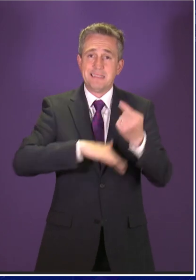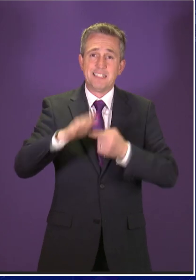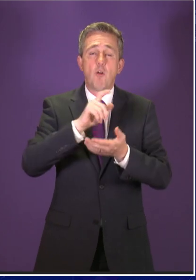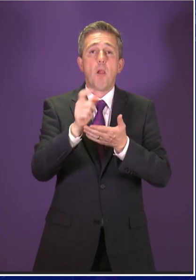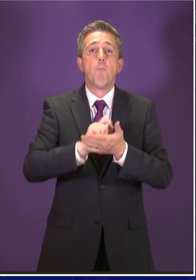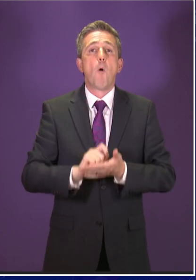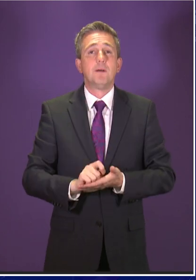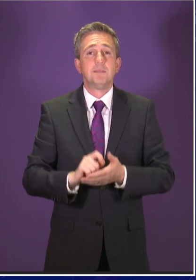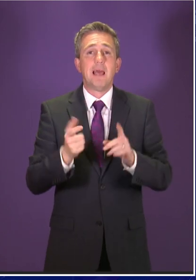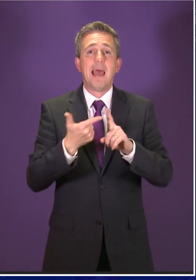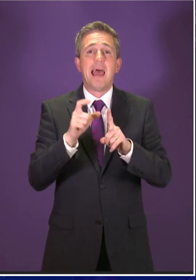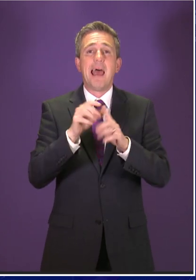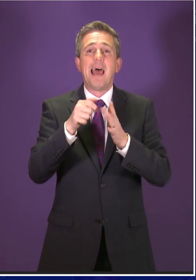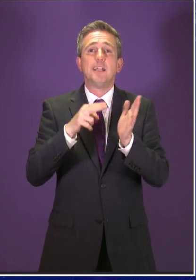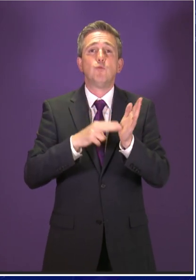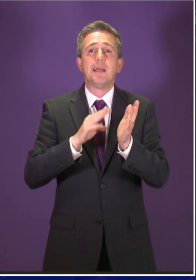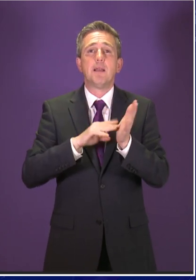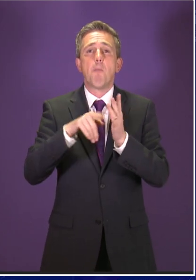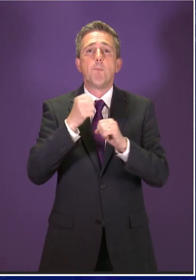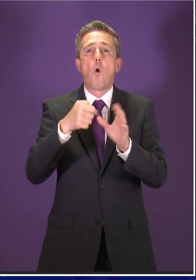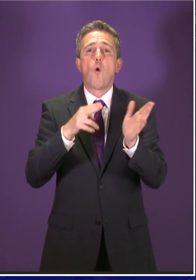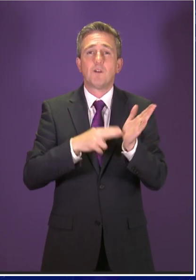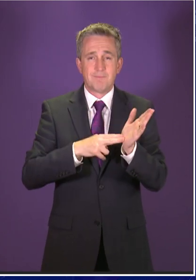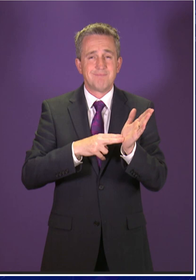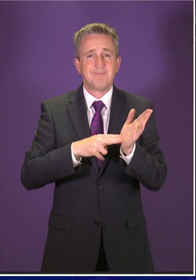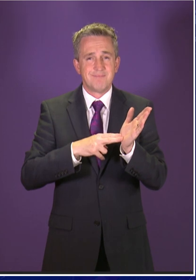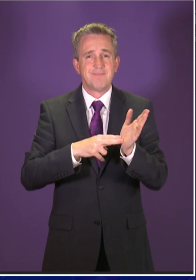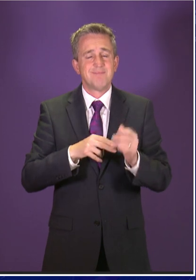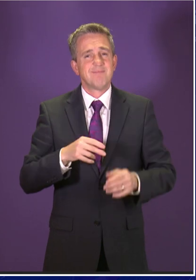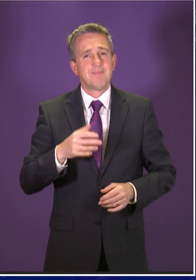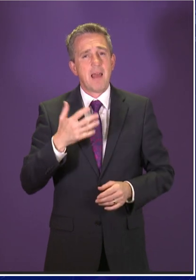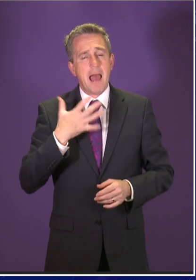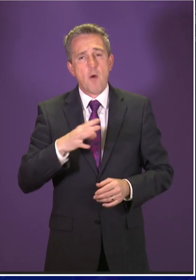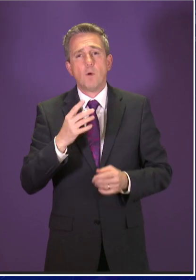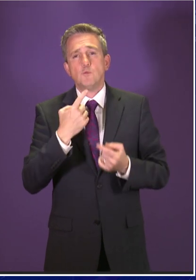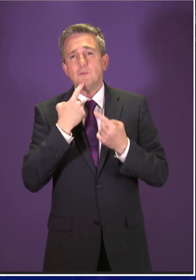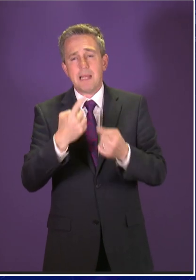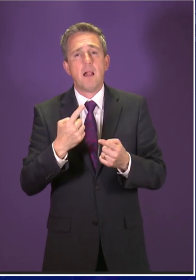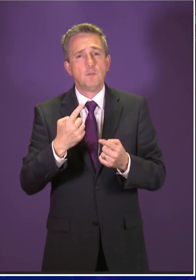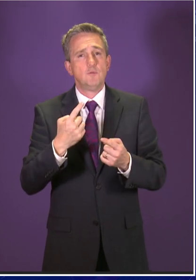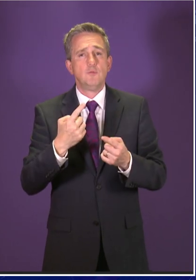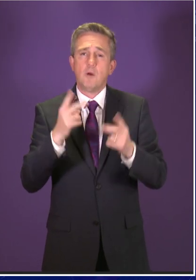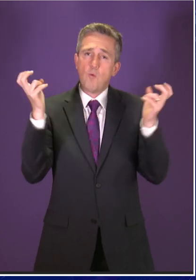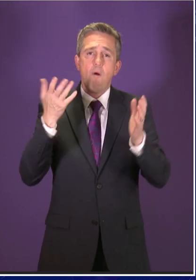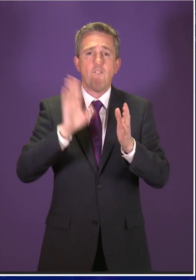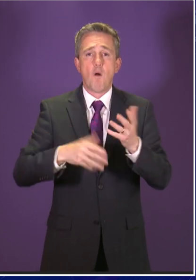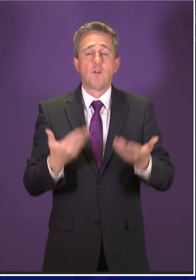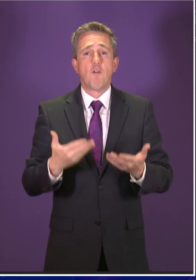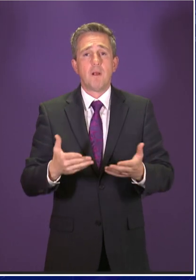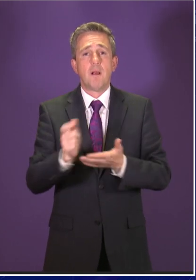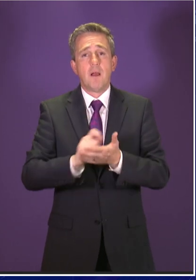national poet, Edwin Morgan. I want to close with the words of Scotland's current Macker, Jackie